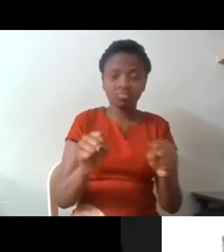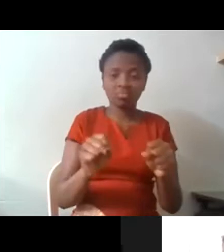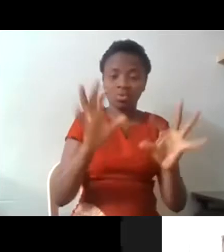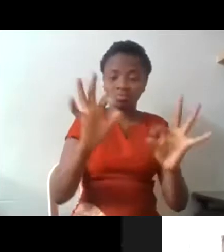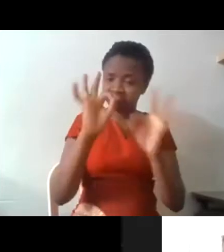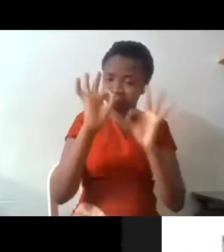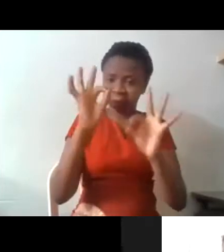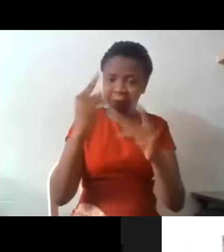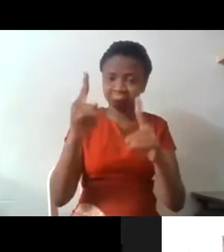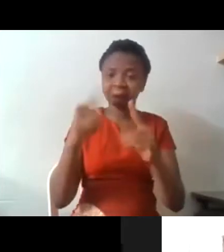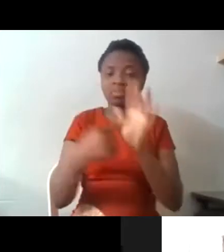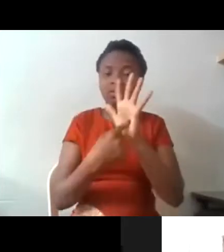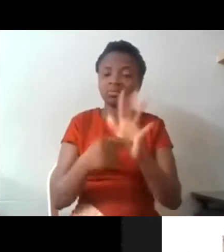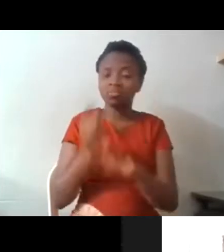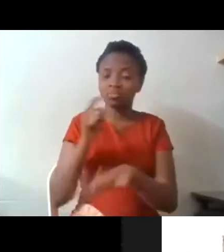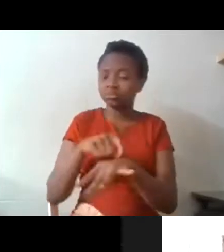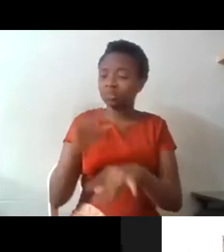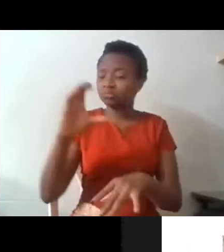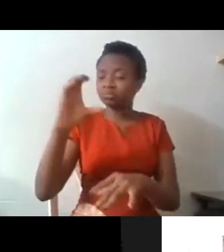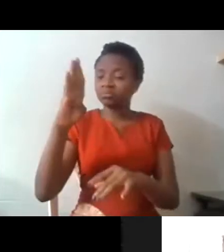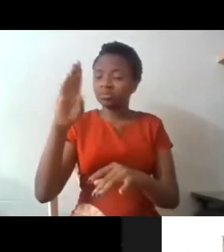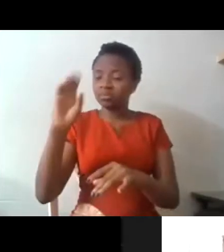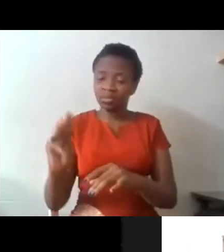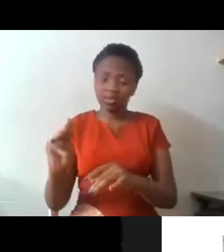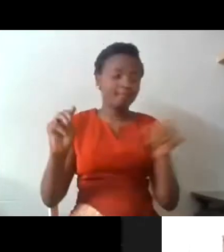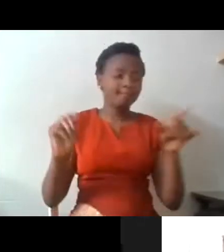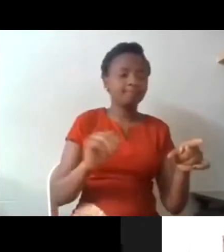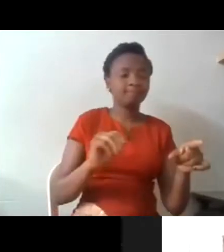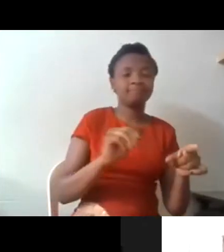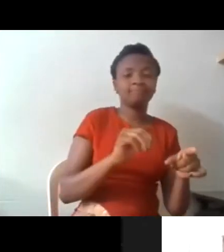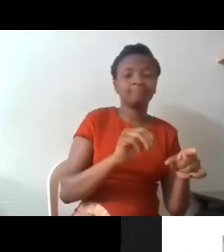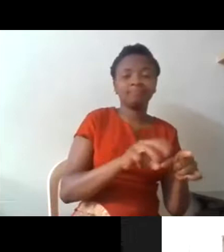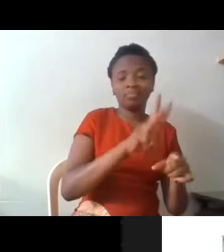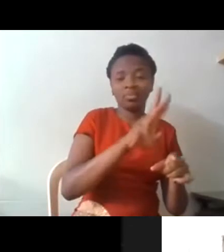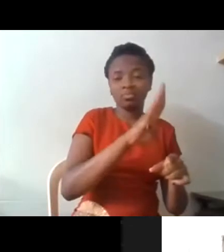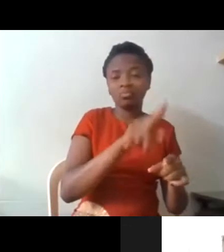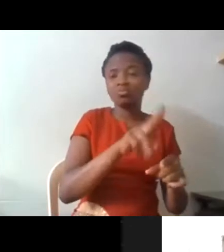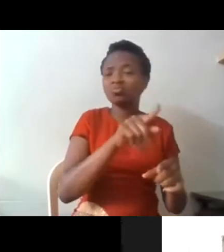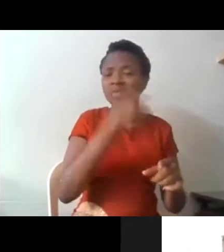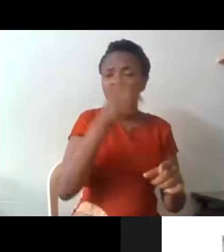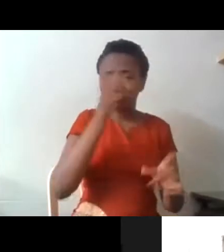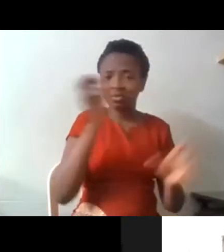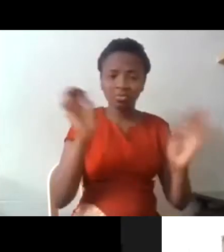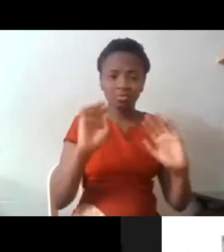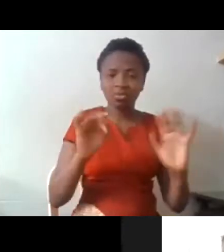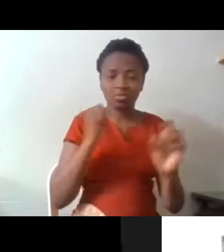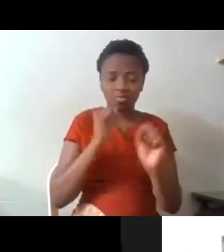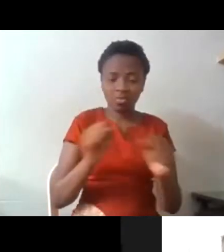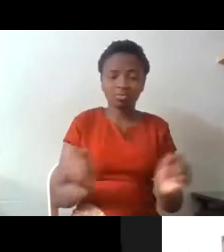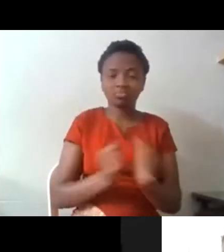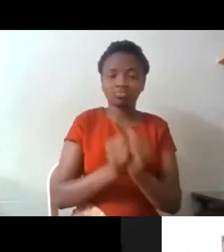like CBM and OPDs in ensuring that we are not left behind? Thank you, and the floor is yours,